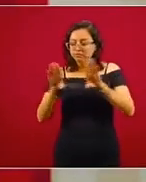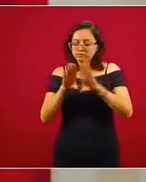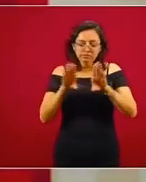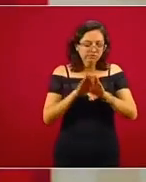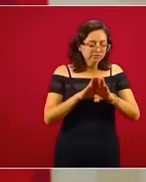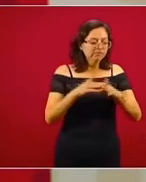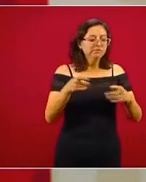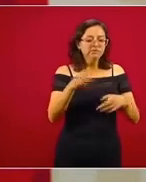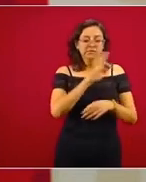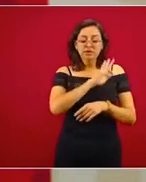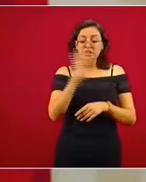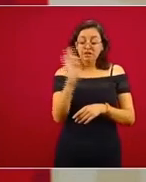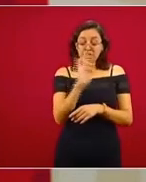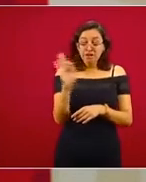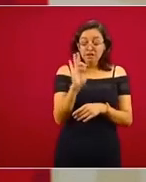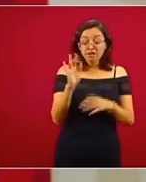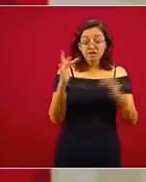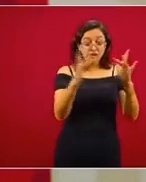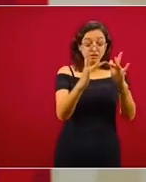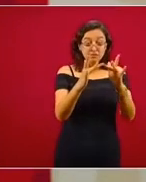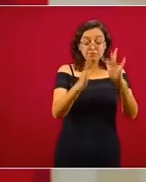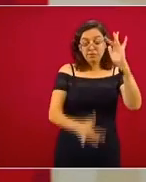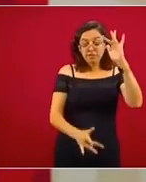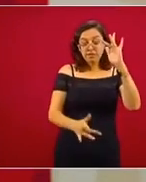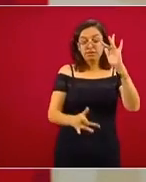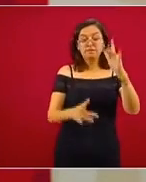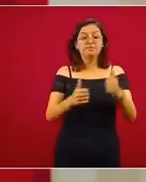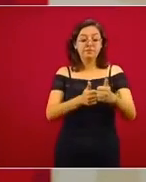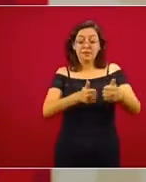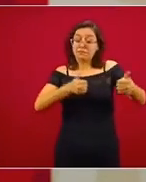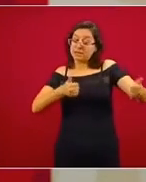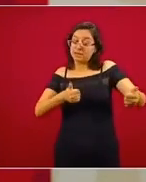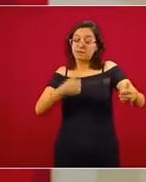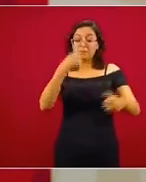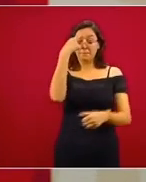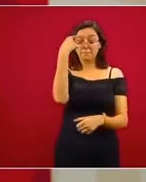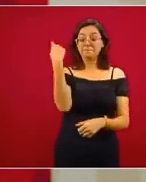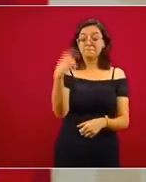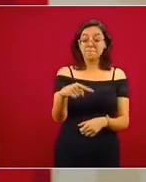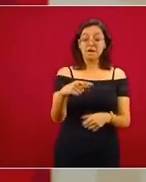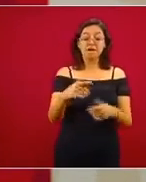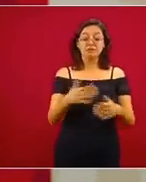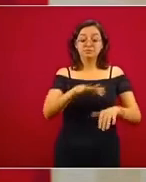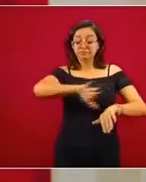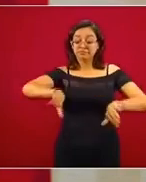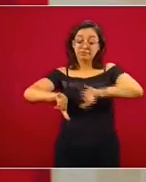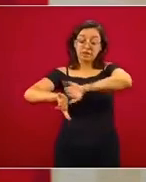to see the connectivity between communities so that we can